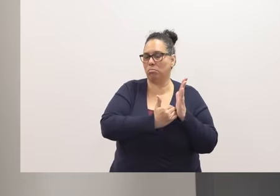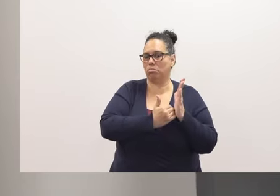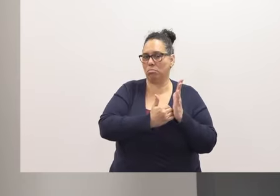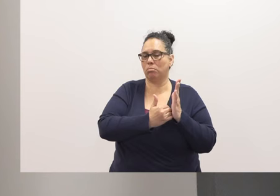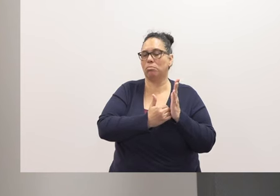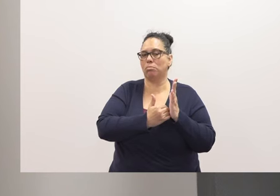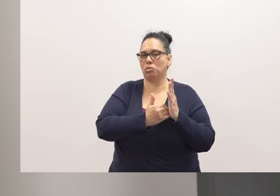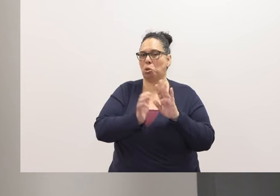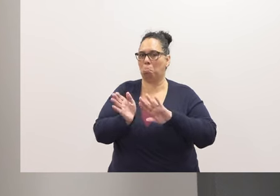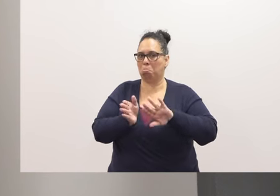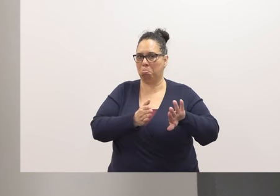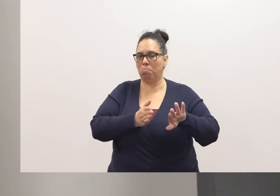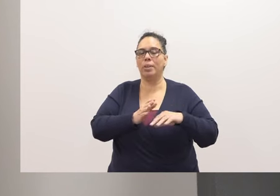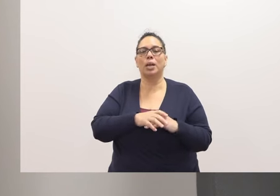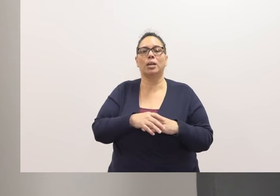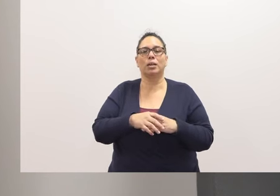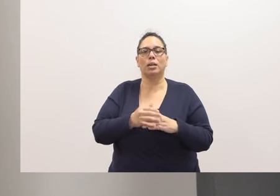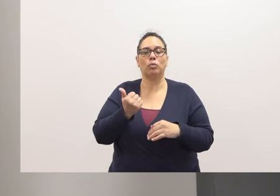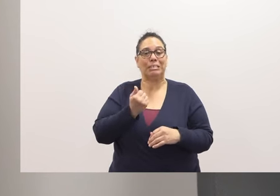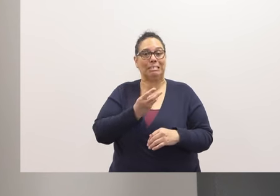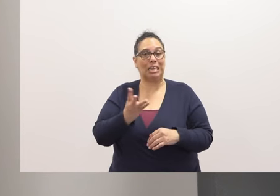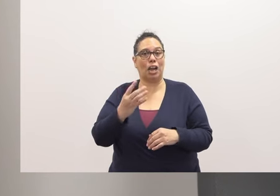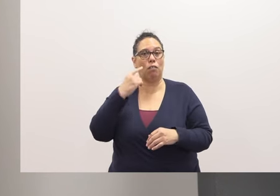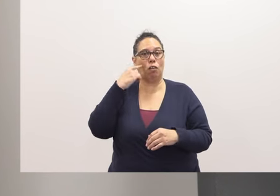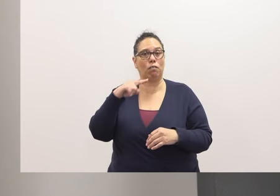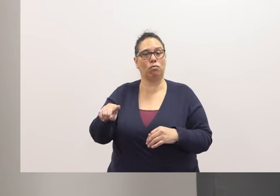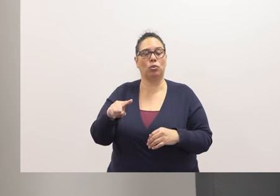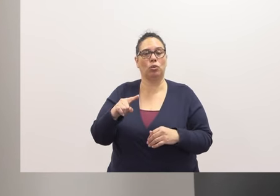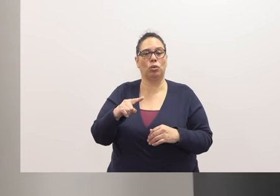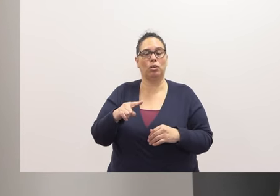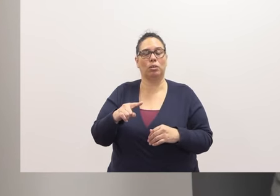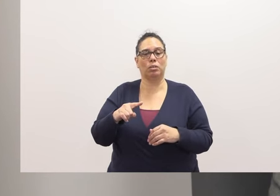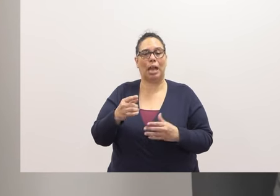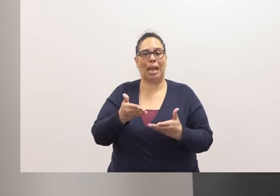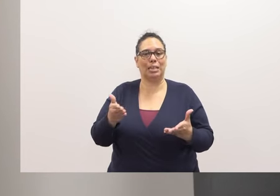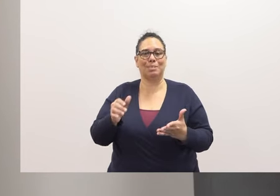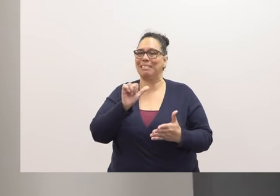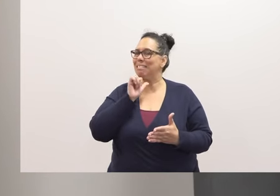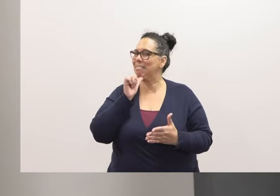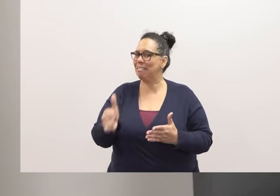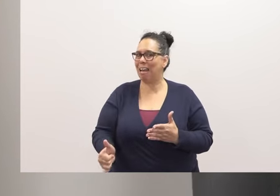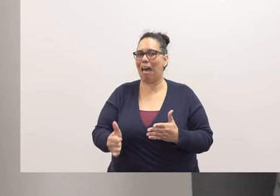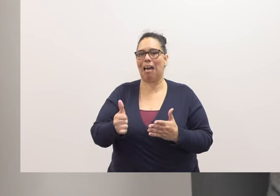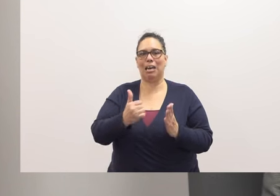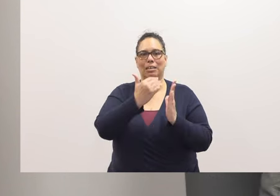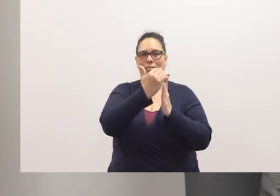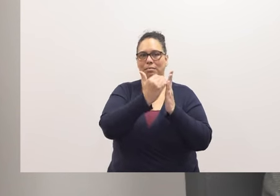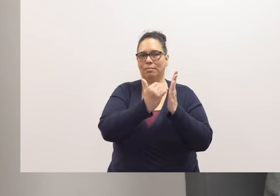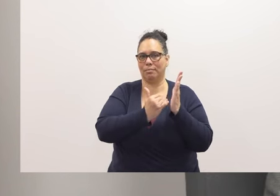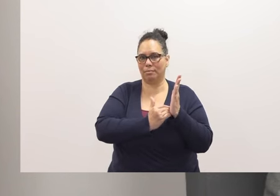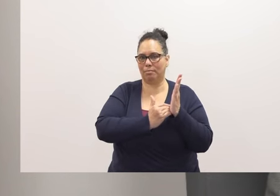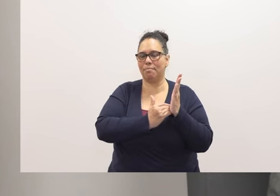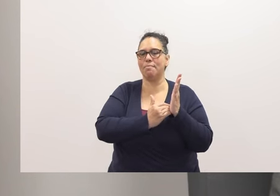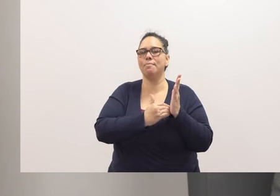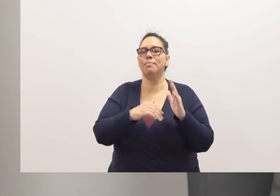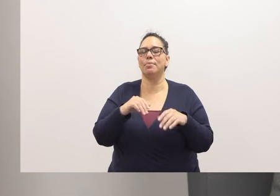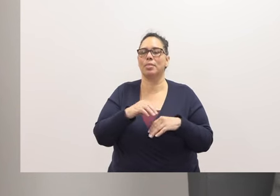So we have several for items not listed on today's agenda.